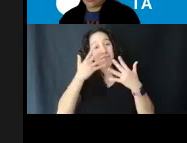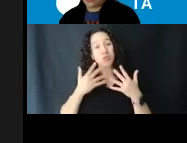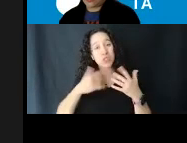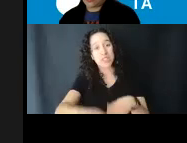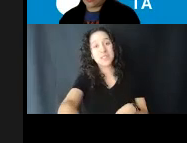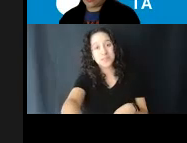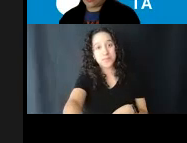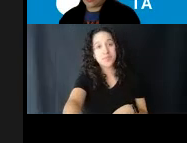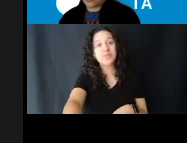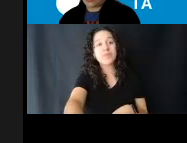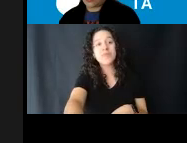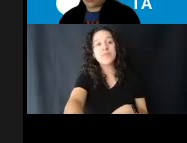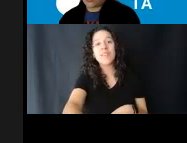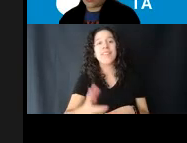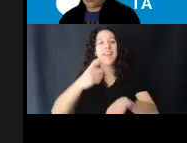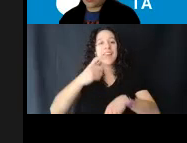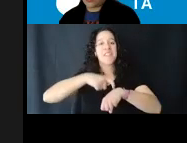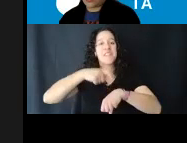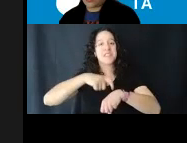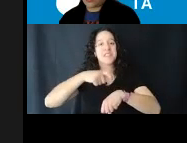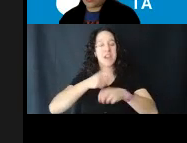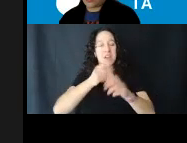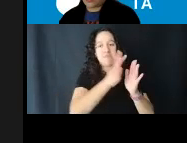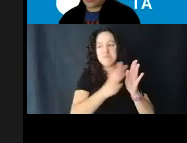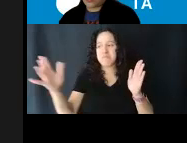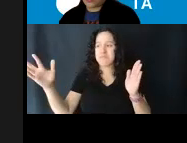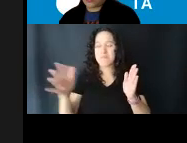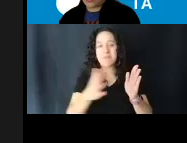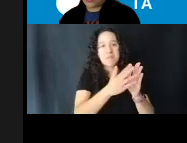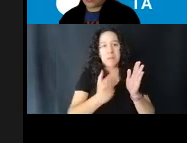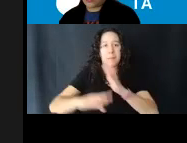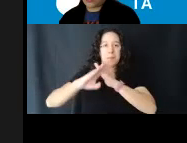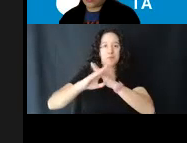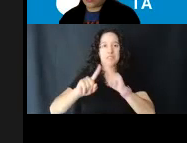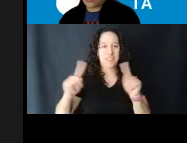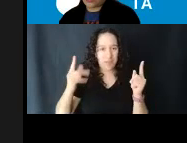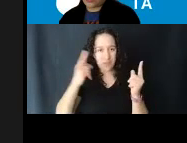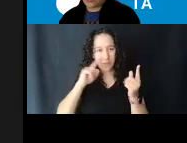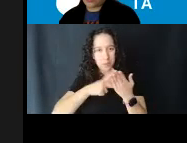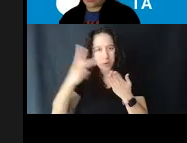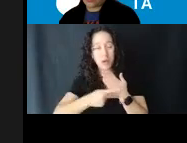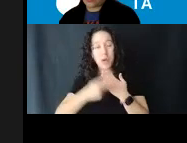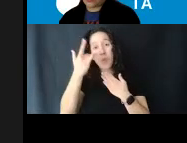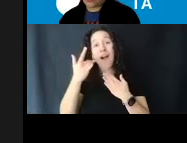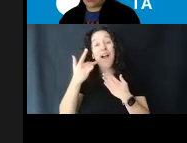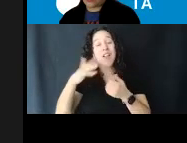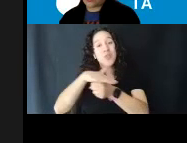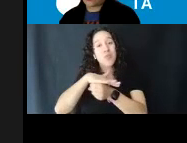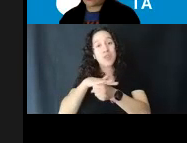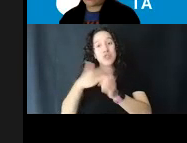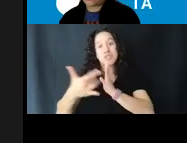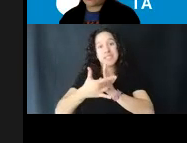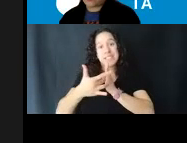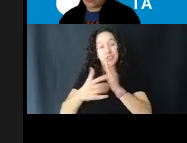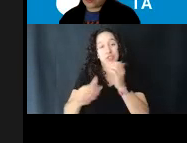that the timelines are so constrained overall for the program, right? Because this is one of those spaces where the regional technical assistance centers,